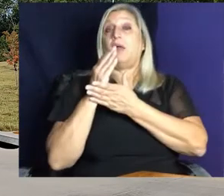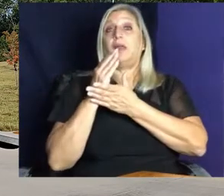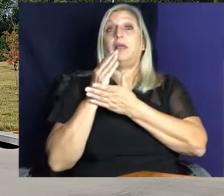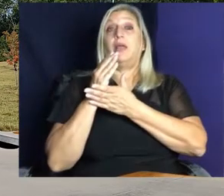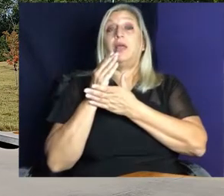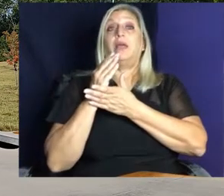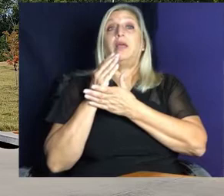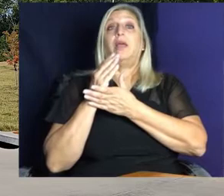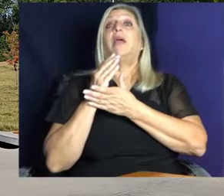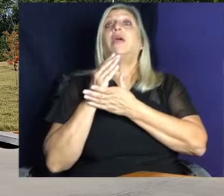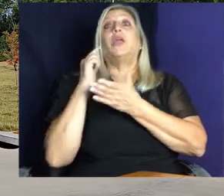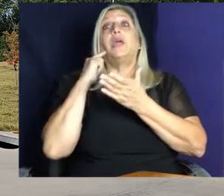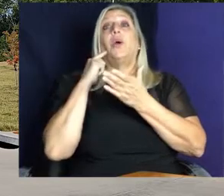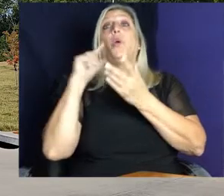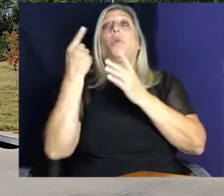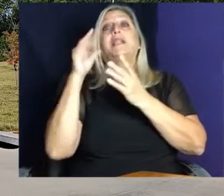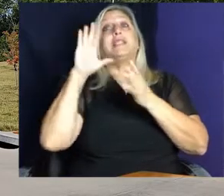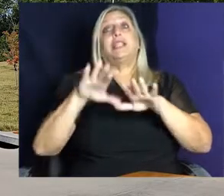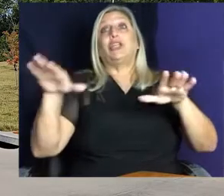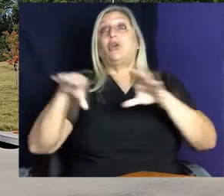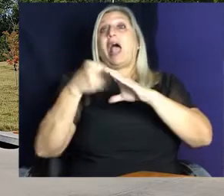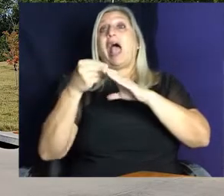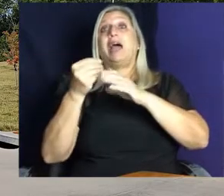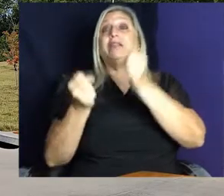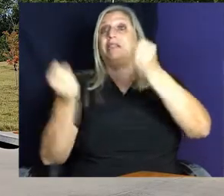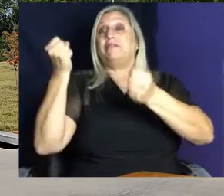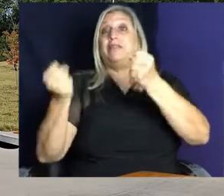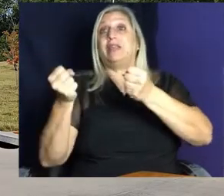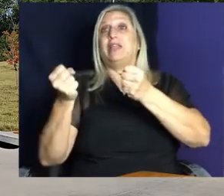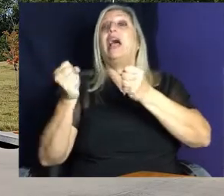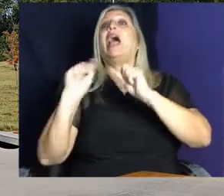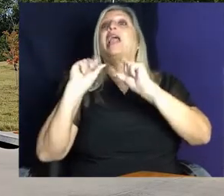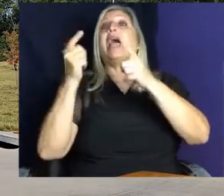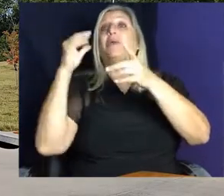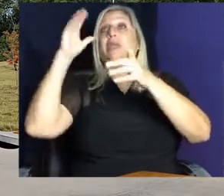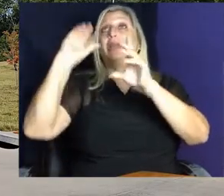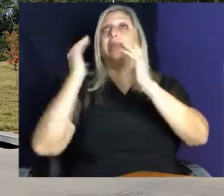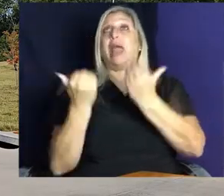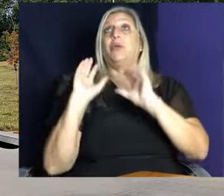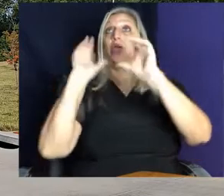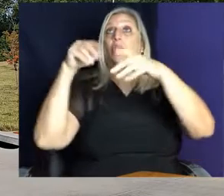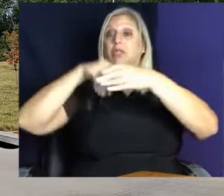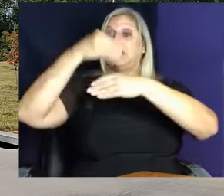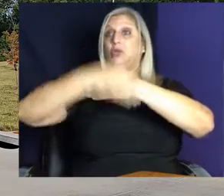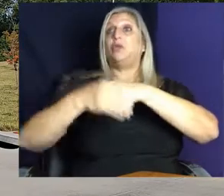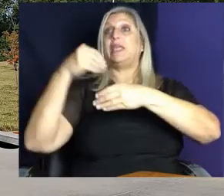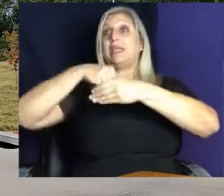All right, notice that once his children were out of the vehicle, now he's pulling into the inside lane,